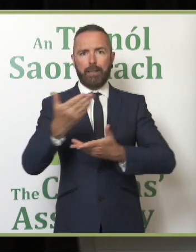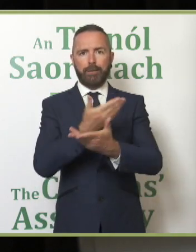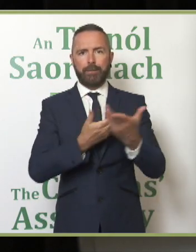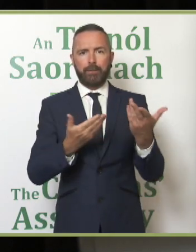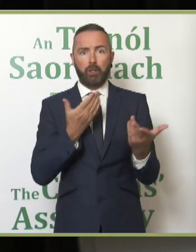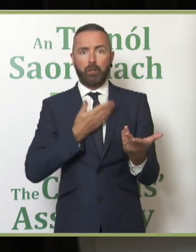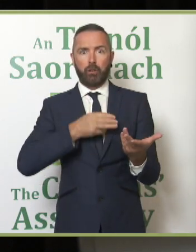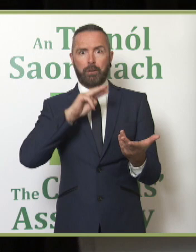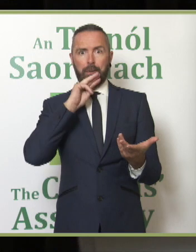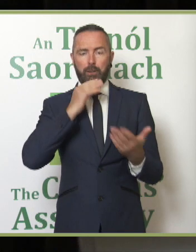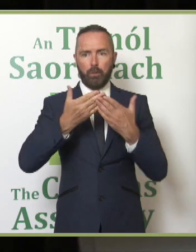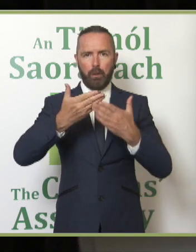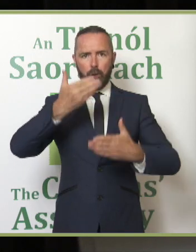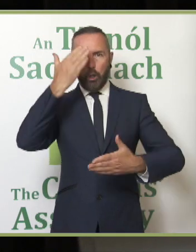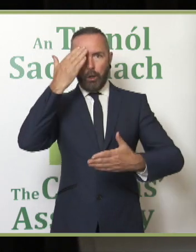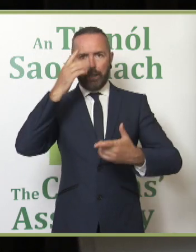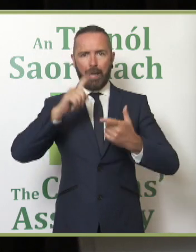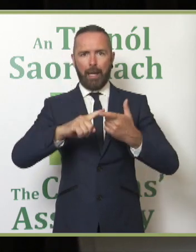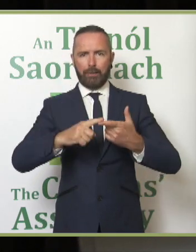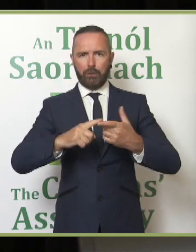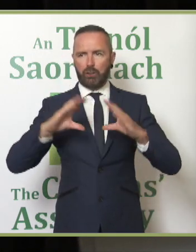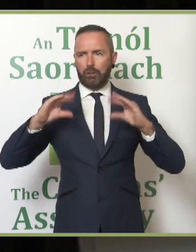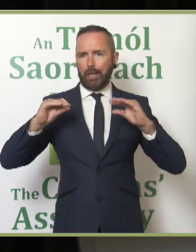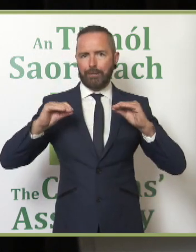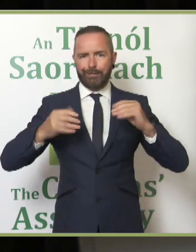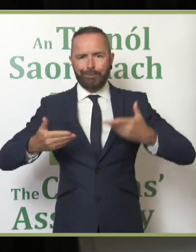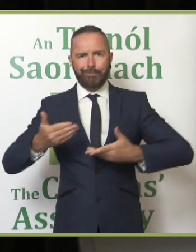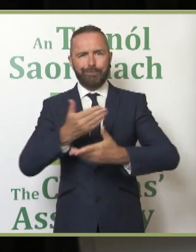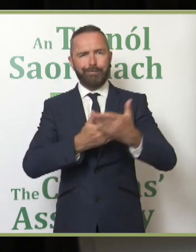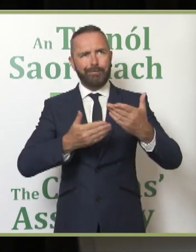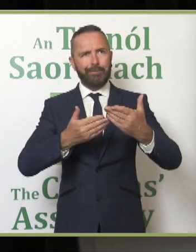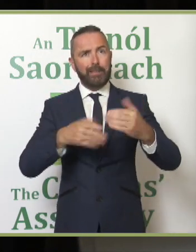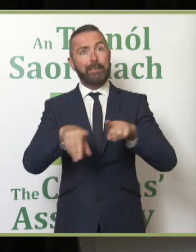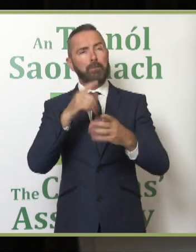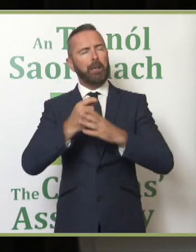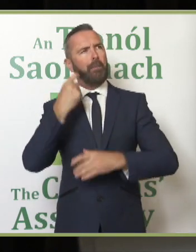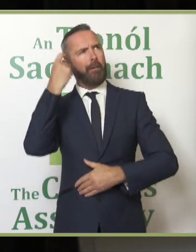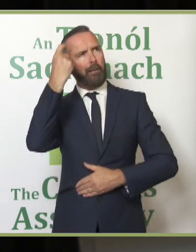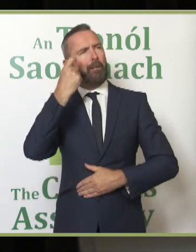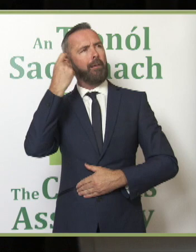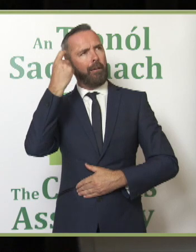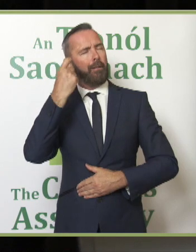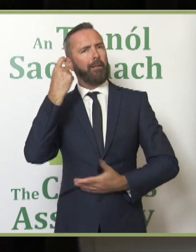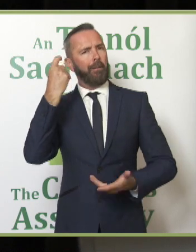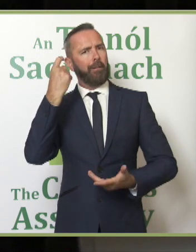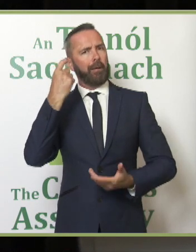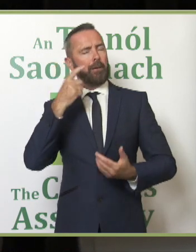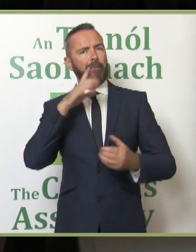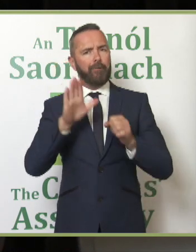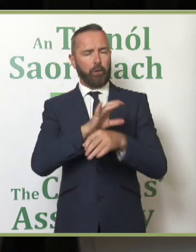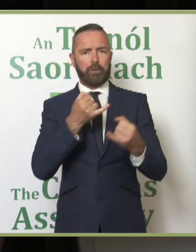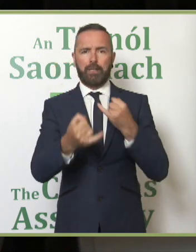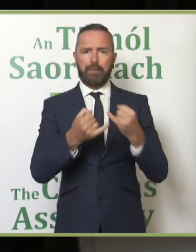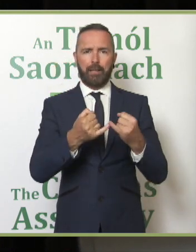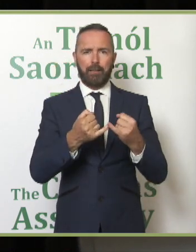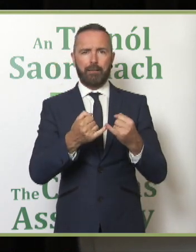you're learning and you're discussing and you're considering something in detail, and you're weighing up